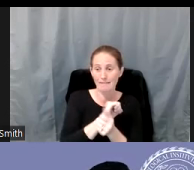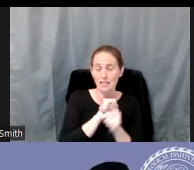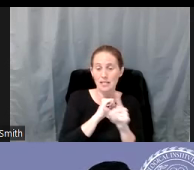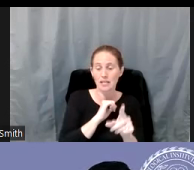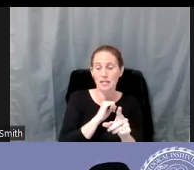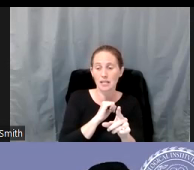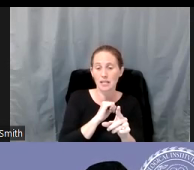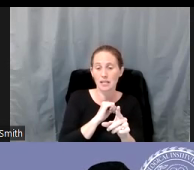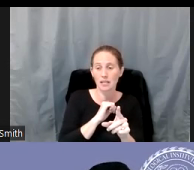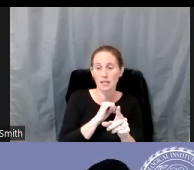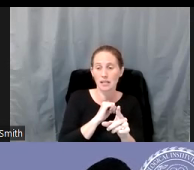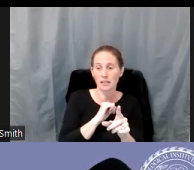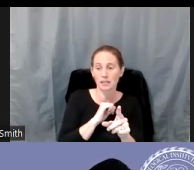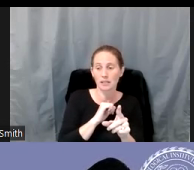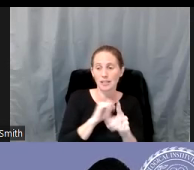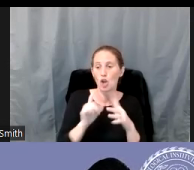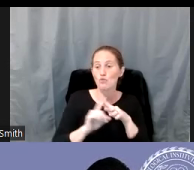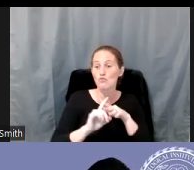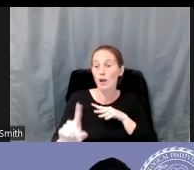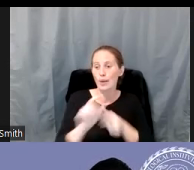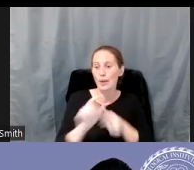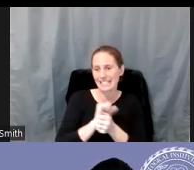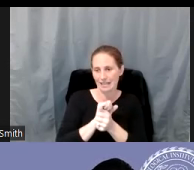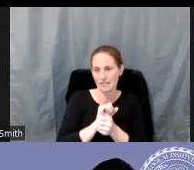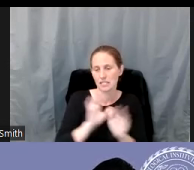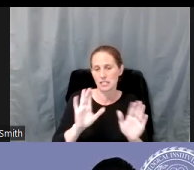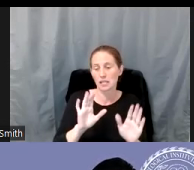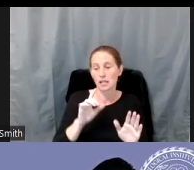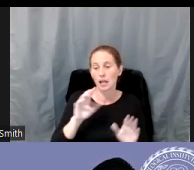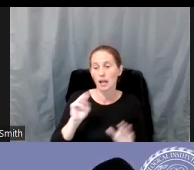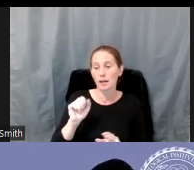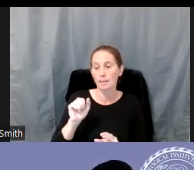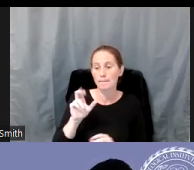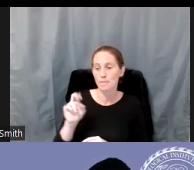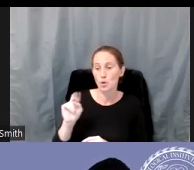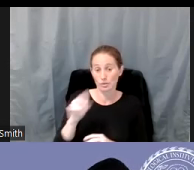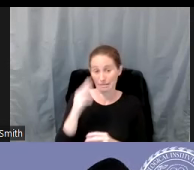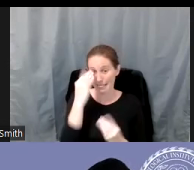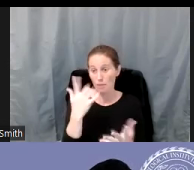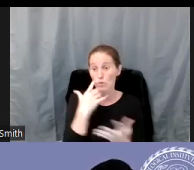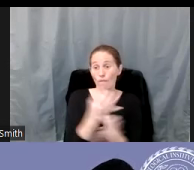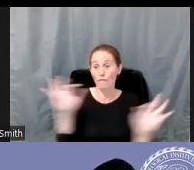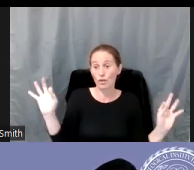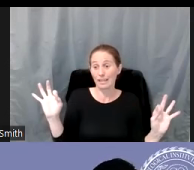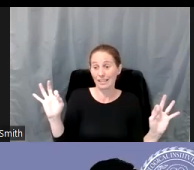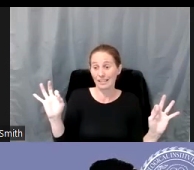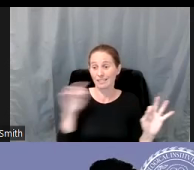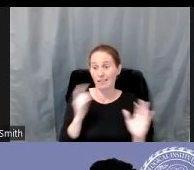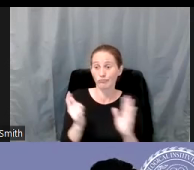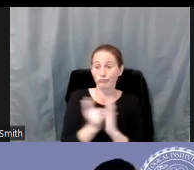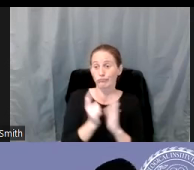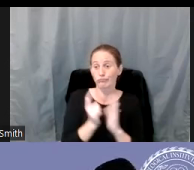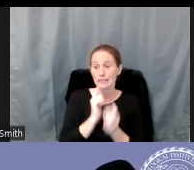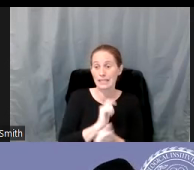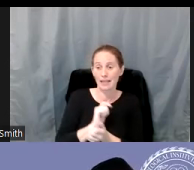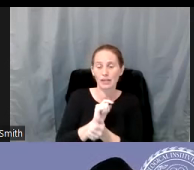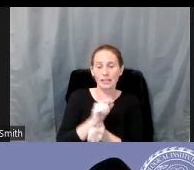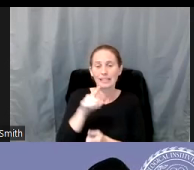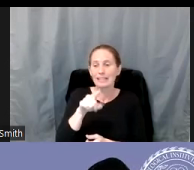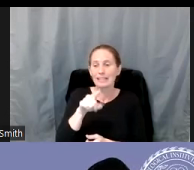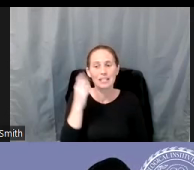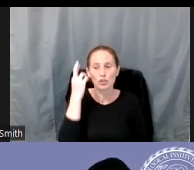runaway slaves basically, the maroons that they were actually free, that slavery was now abolished. They didn't